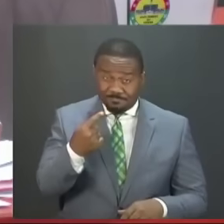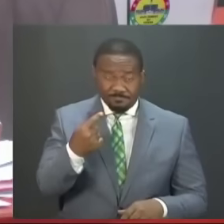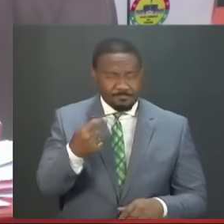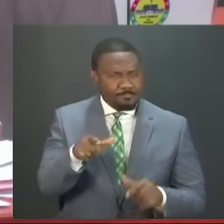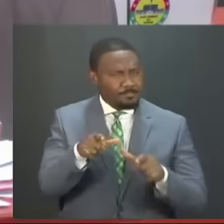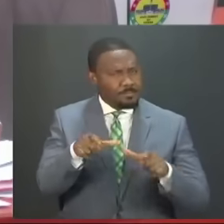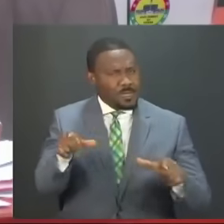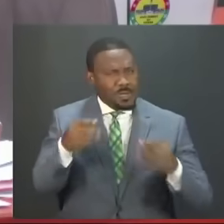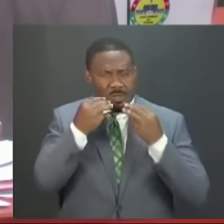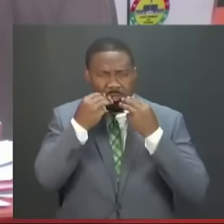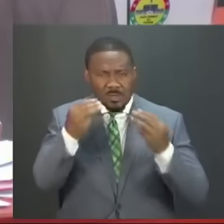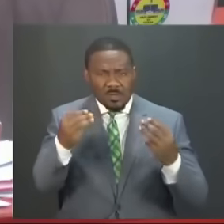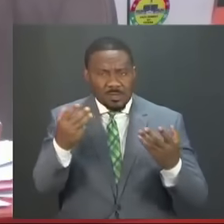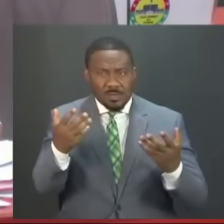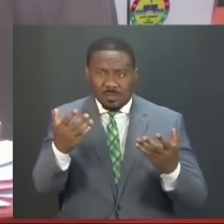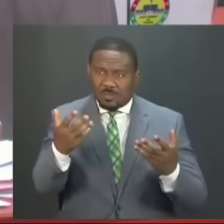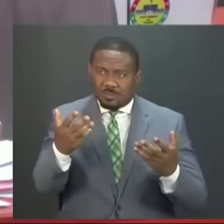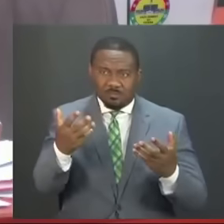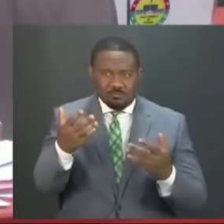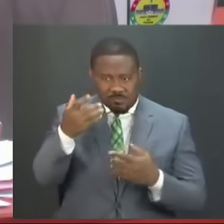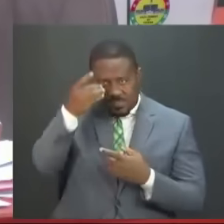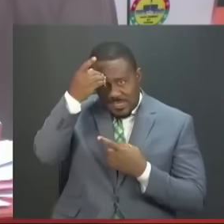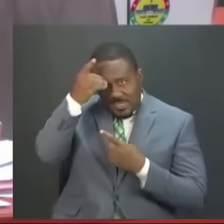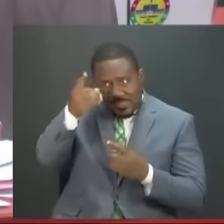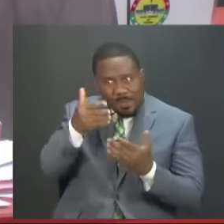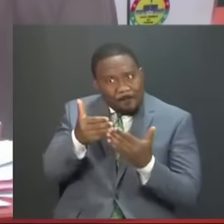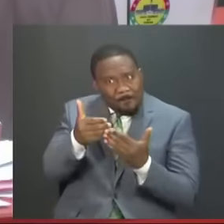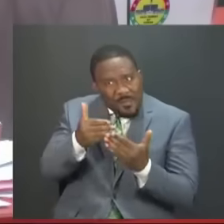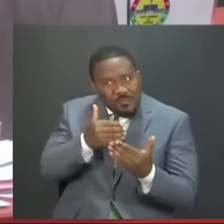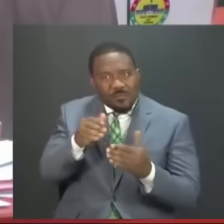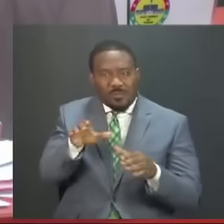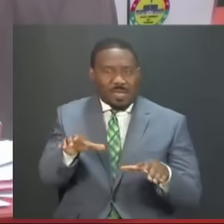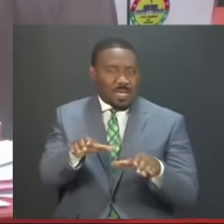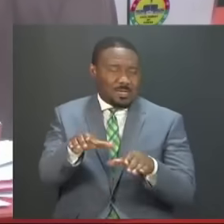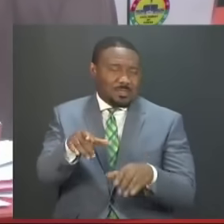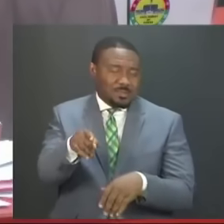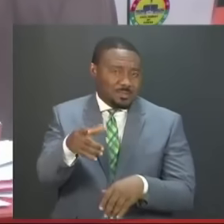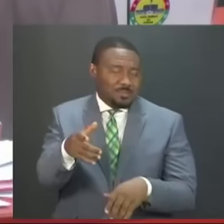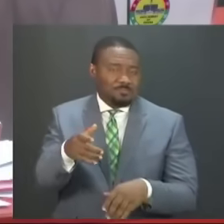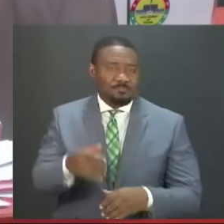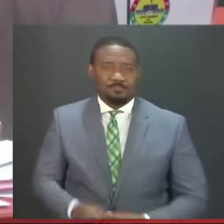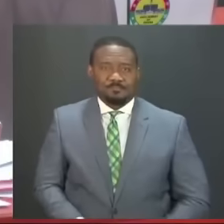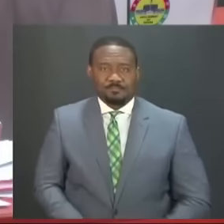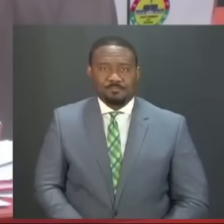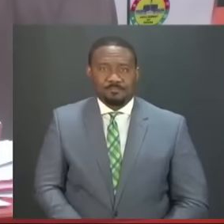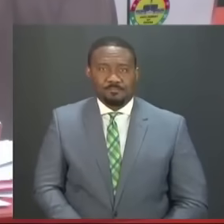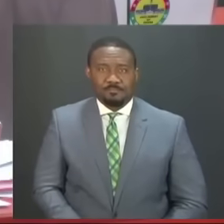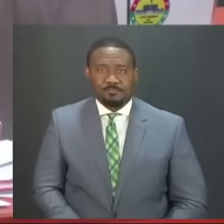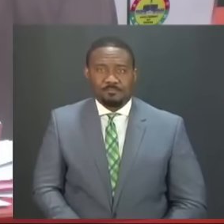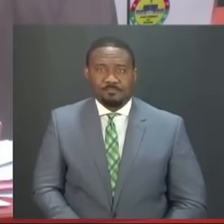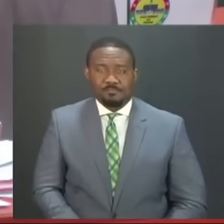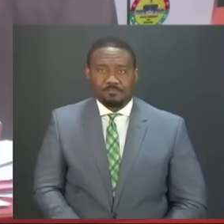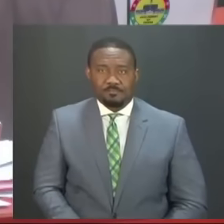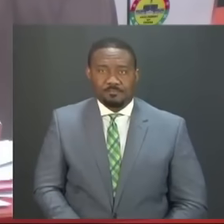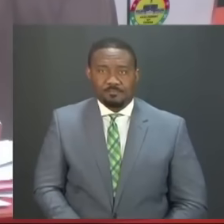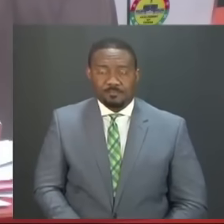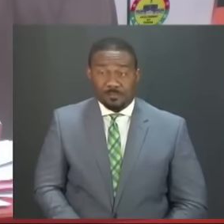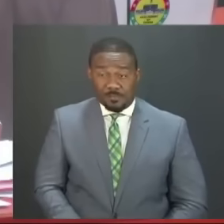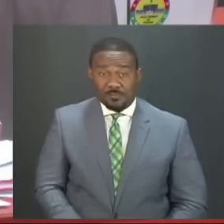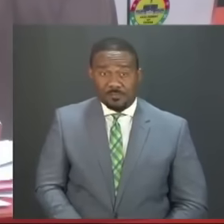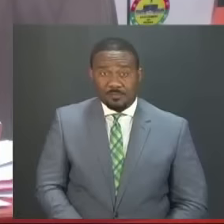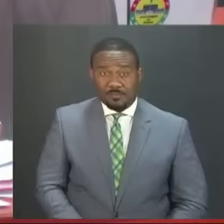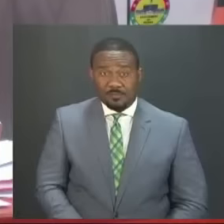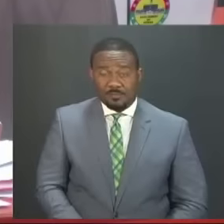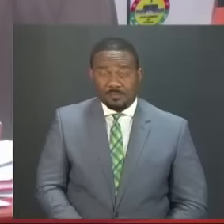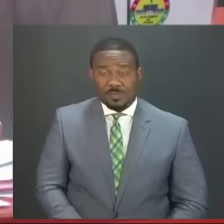already prejudices what it is saying we should do and what it is saying we